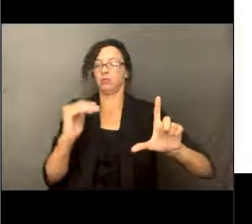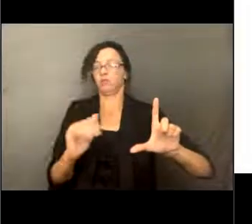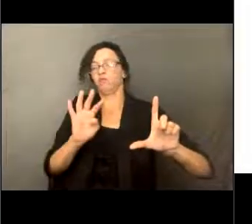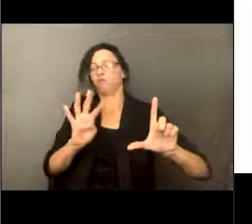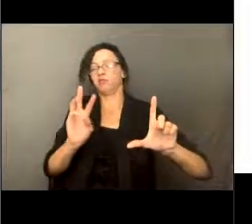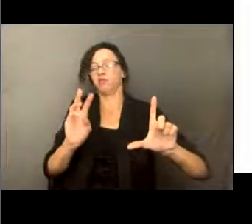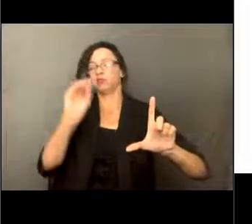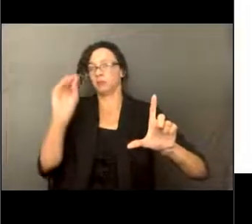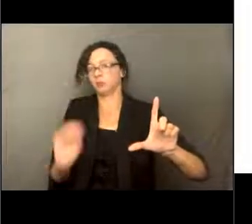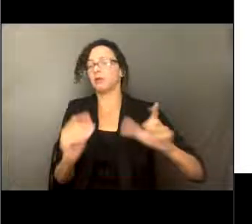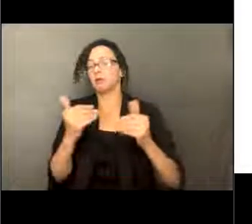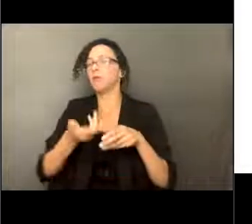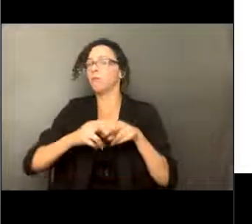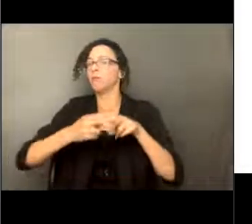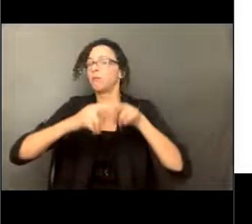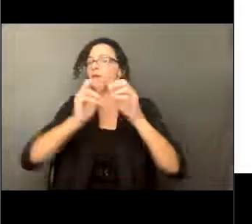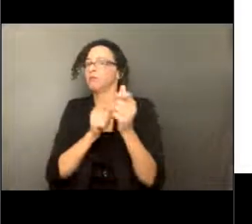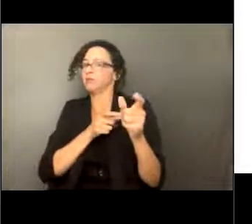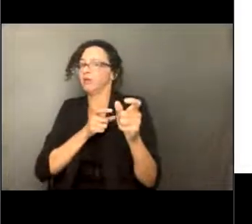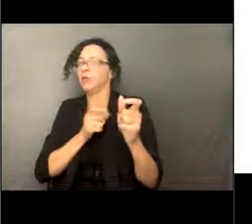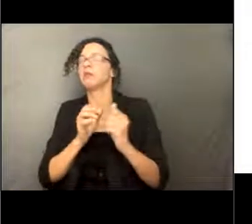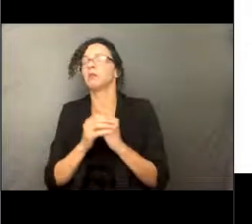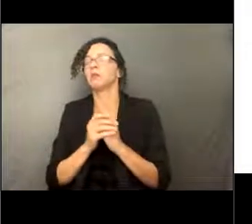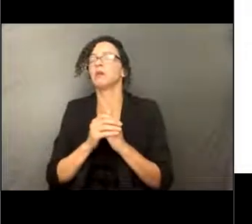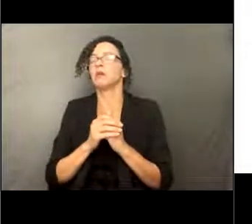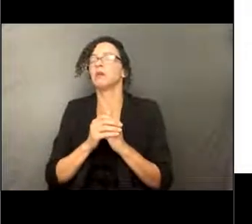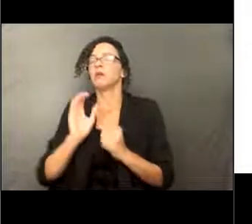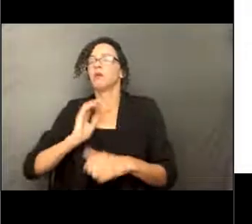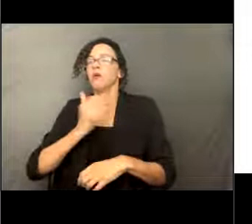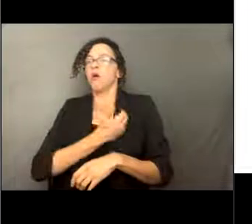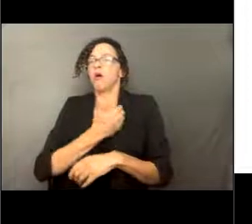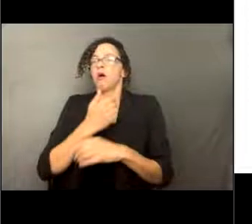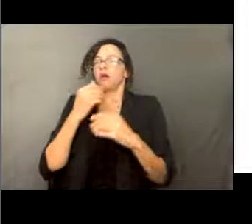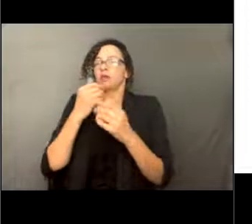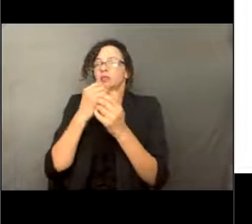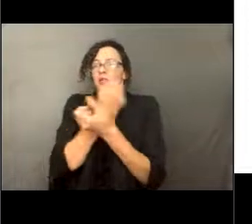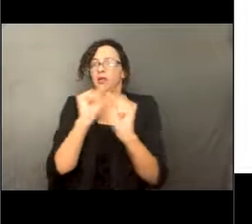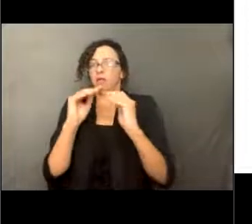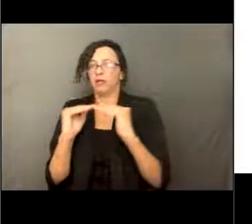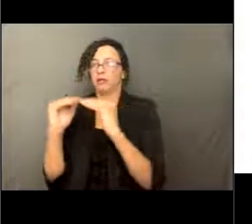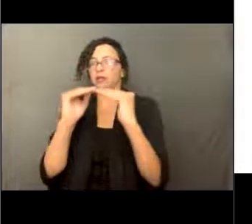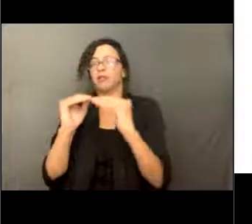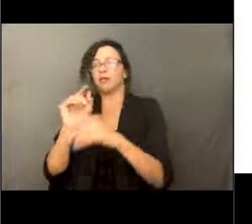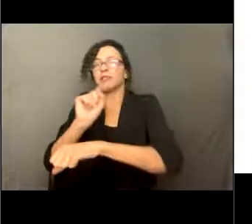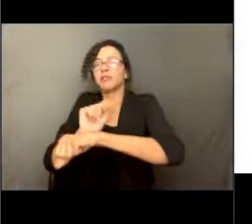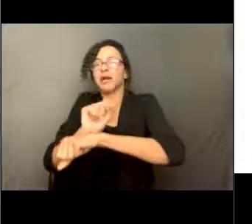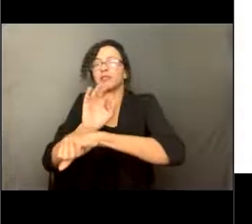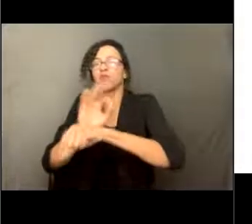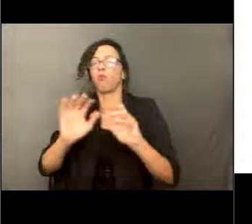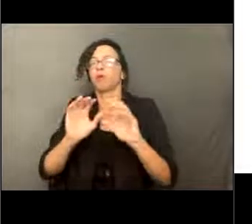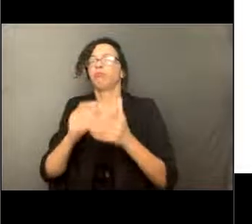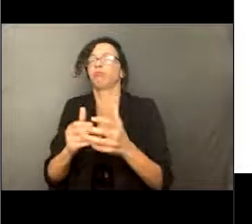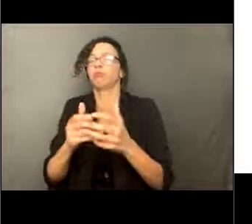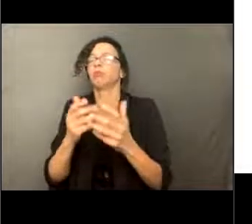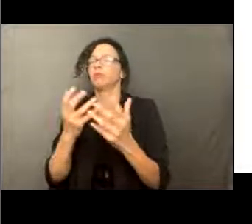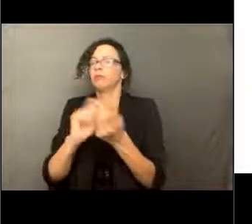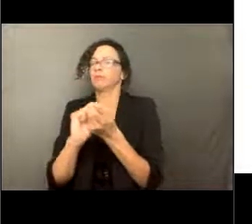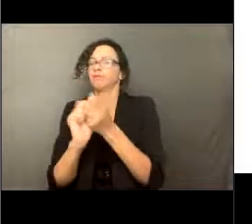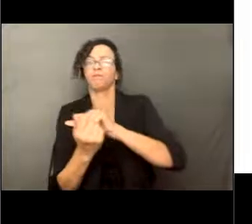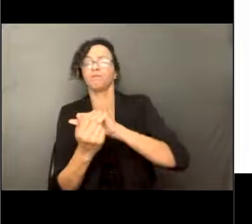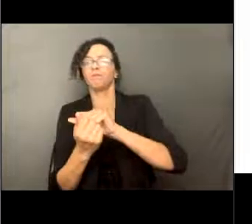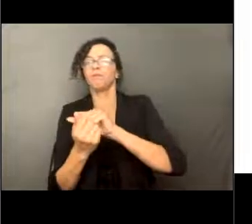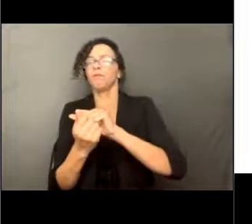Force made recommendations to address speeding, including changing the methodology that was used to set speed limits based